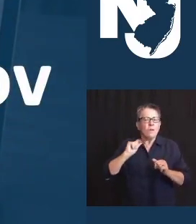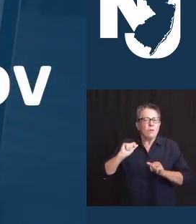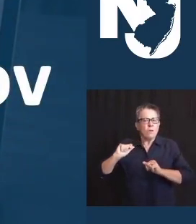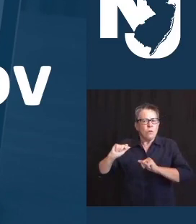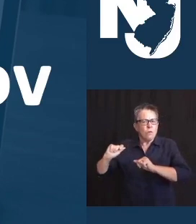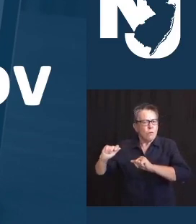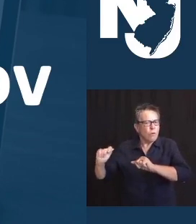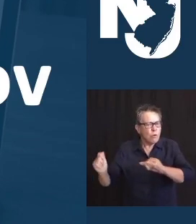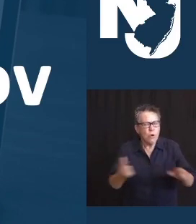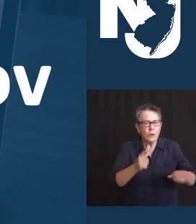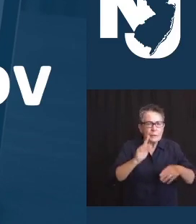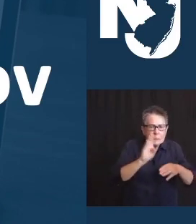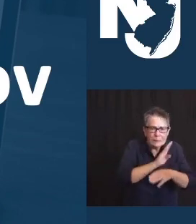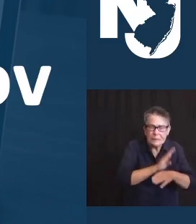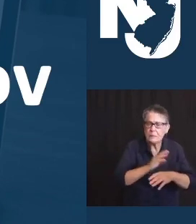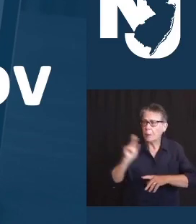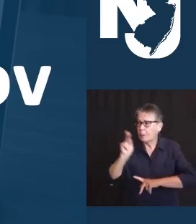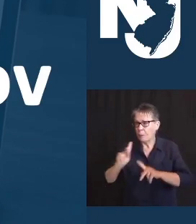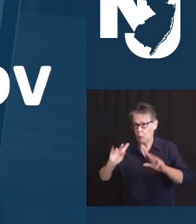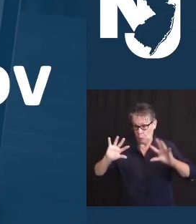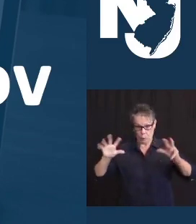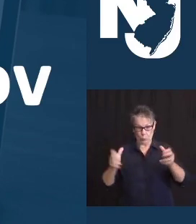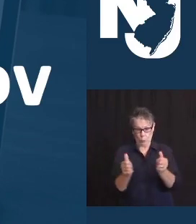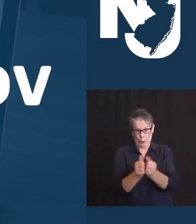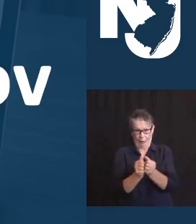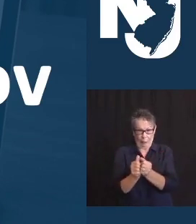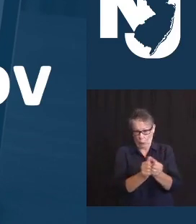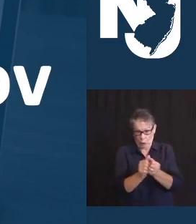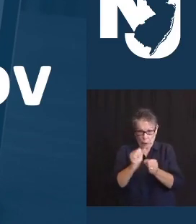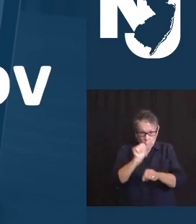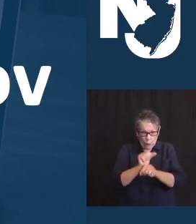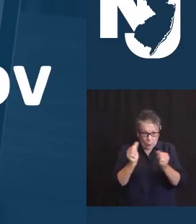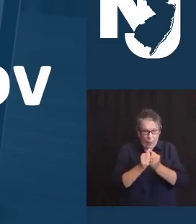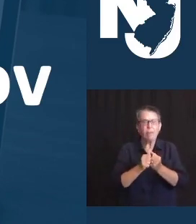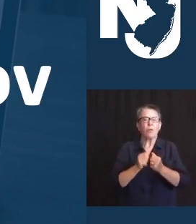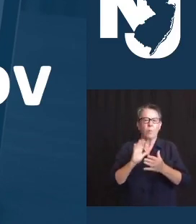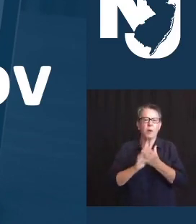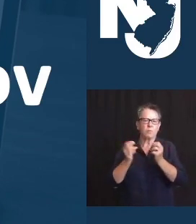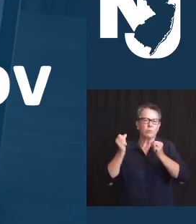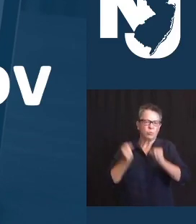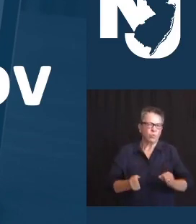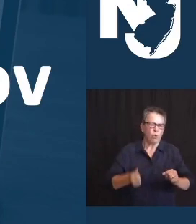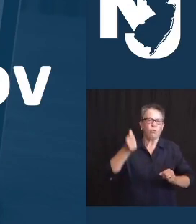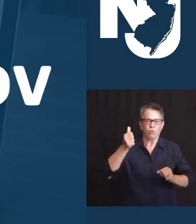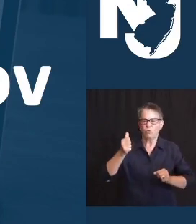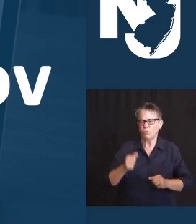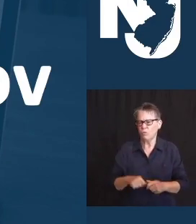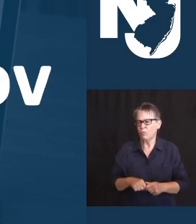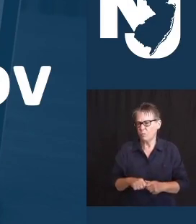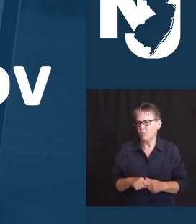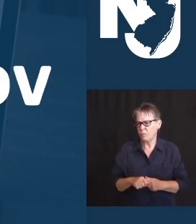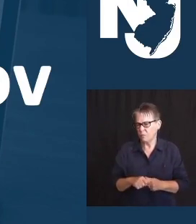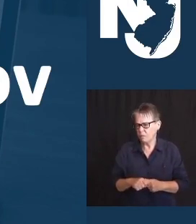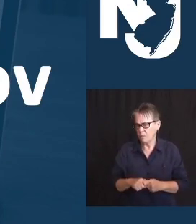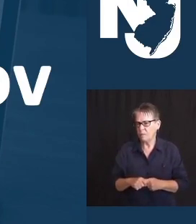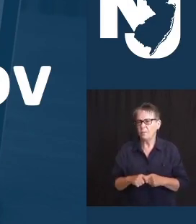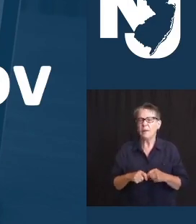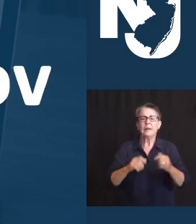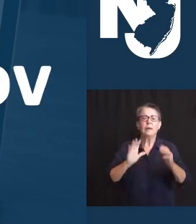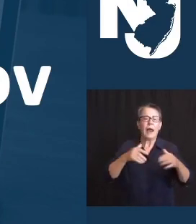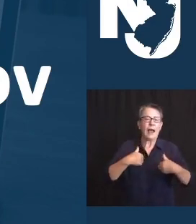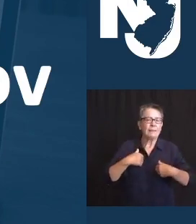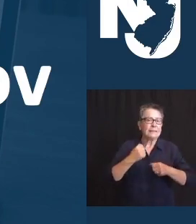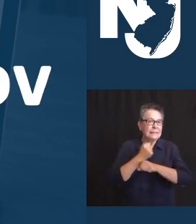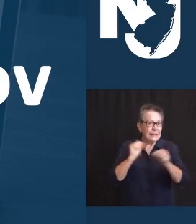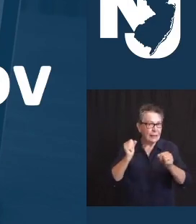virus back down. So I want to wish everybody a safe weekend. Again, keep your social distances. Wear a mask.